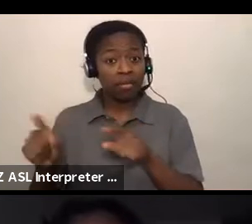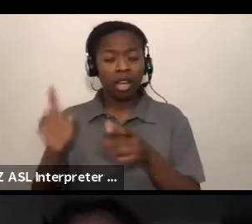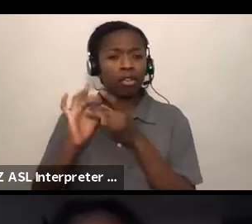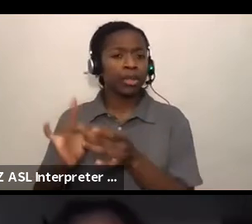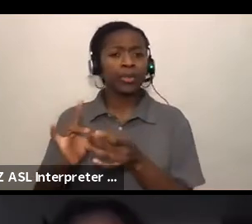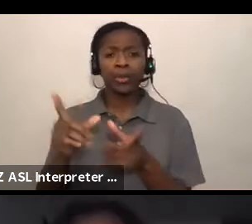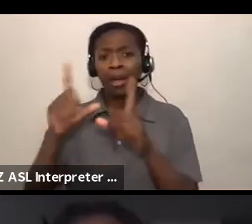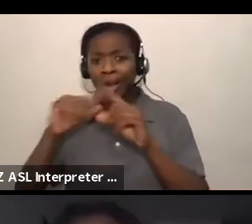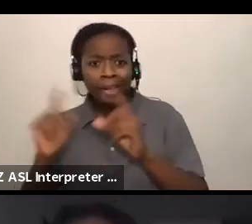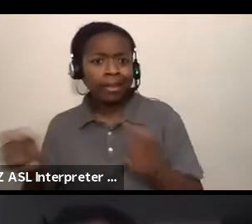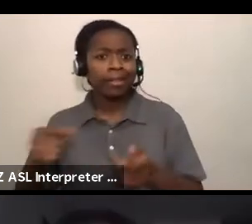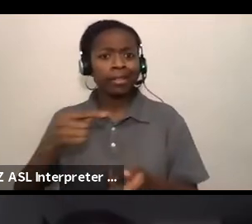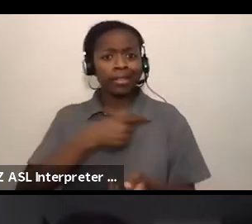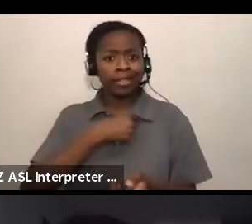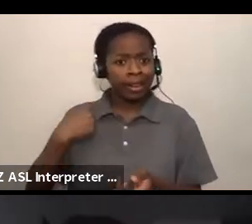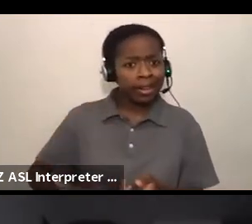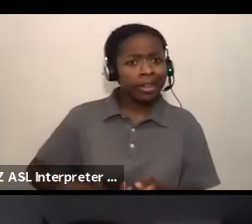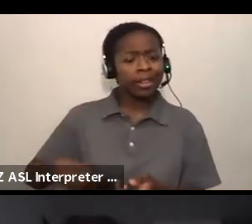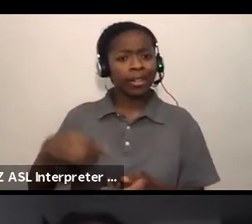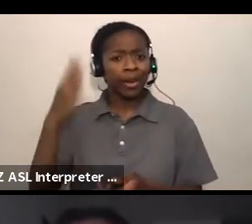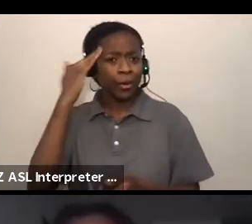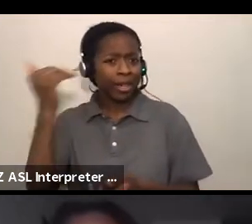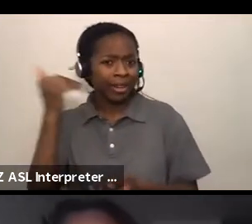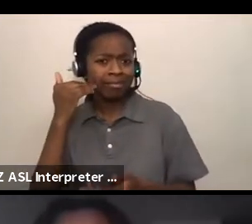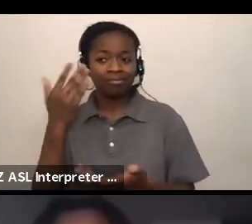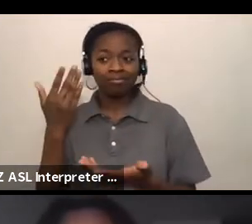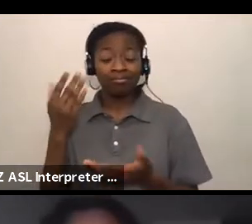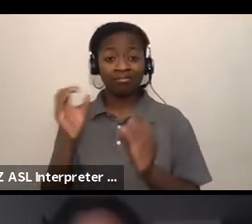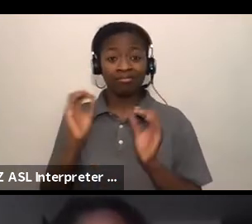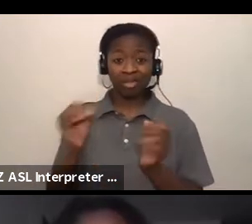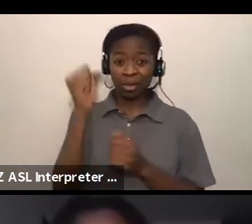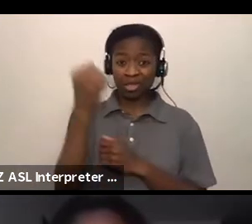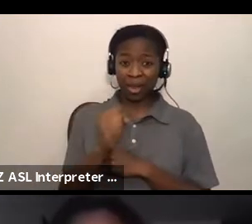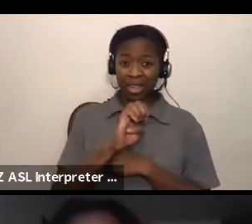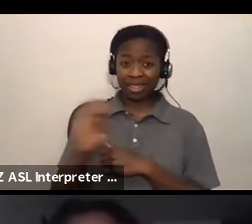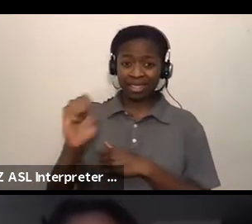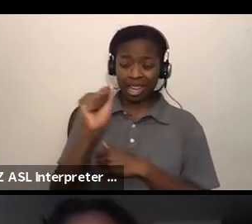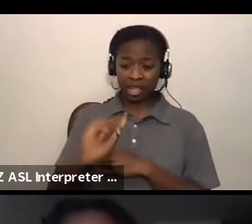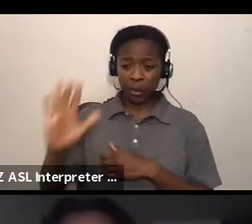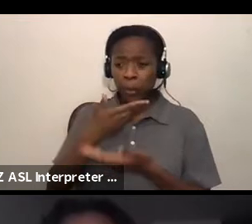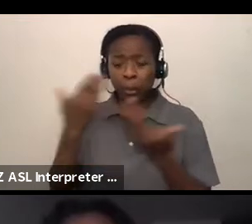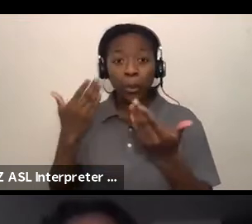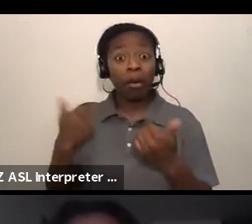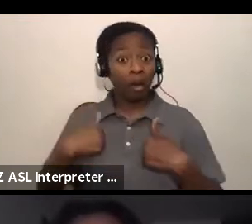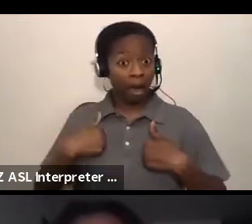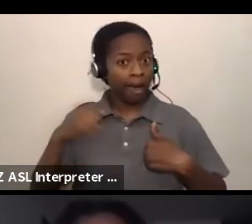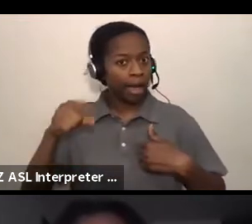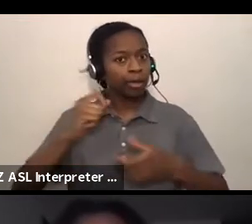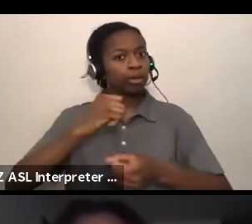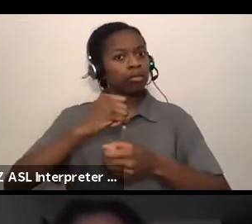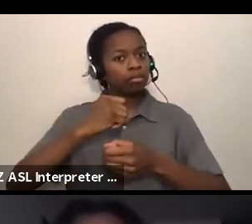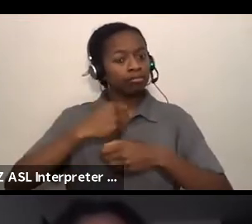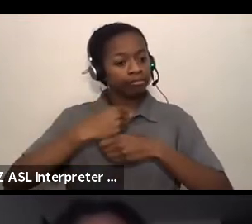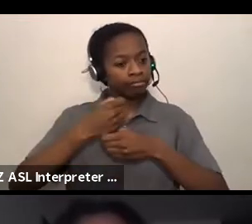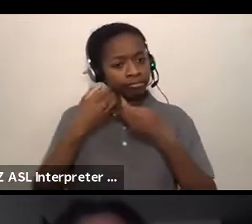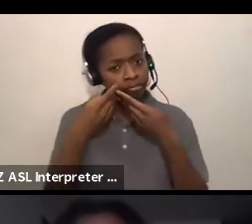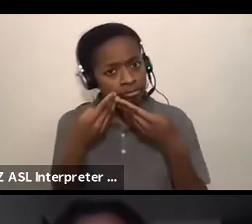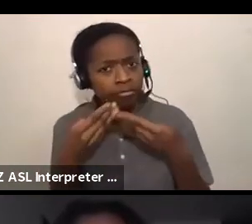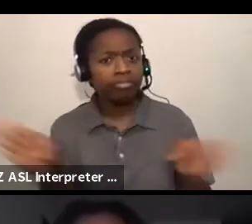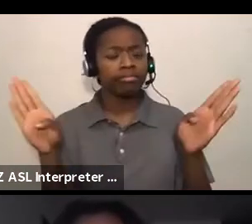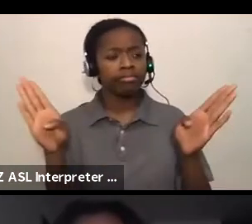Japanese Americans. They were about Korean Americans. There weren't that many Southeast Asians. So I had to pave the way for Southeast and a Southeast